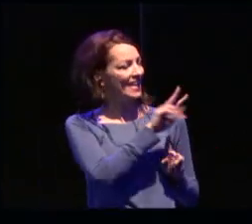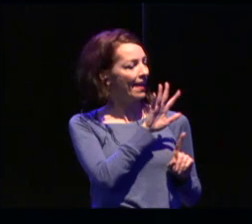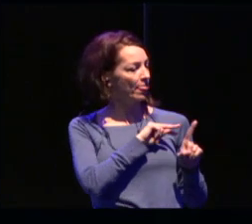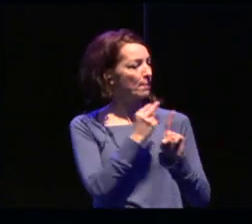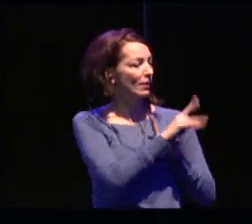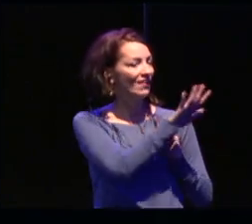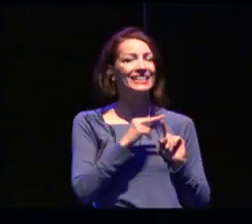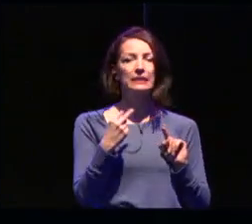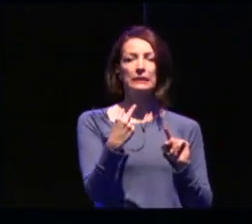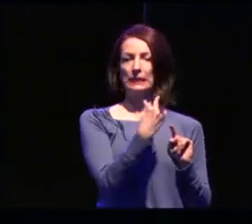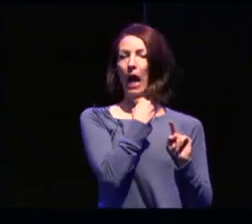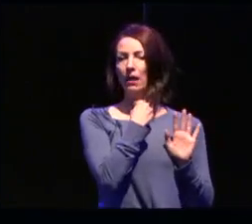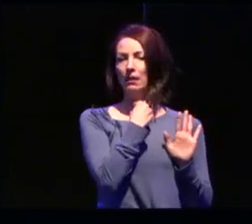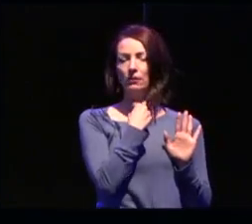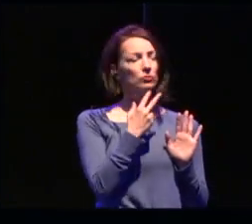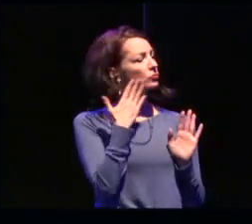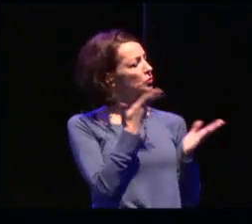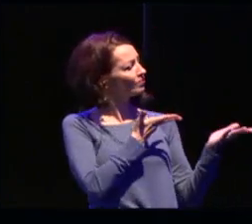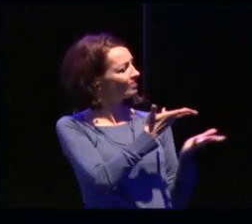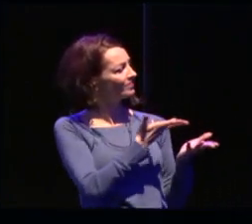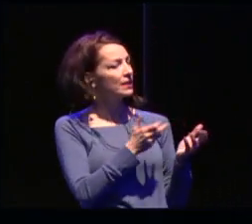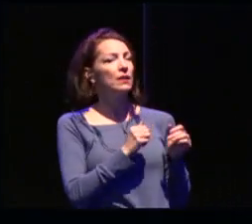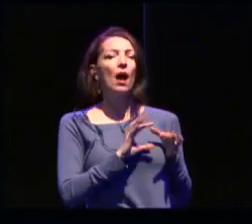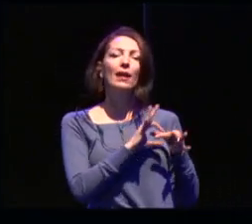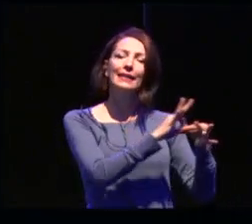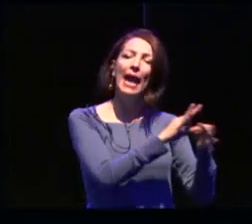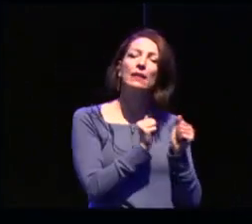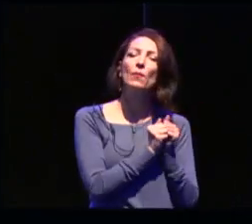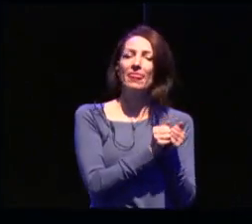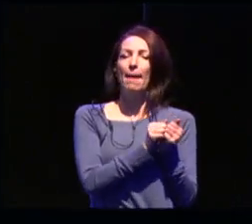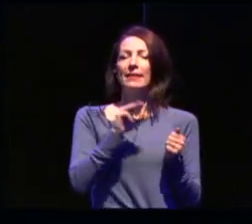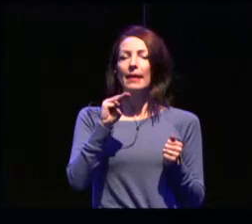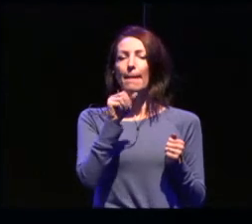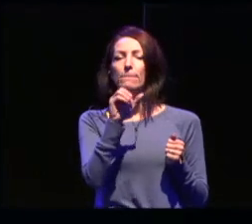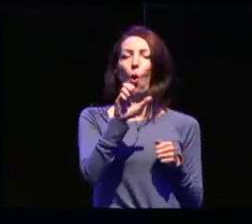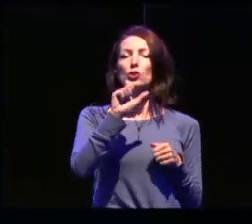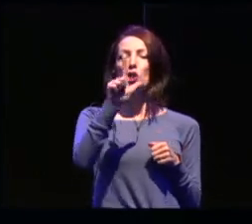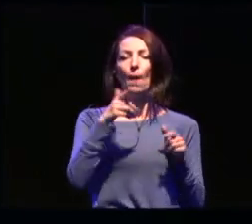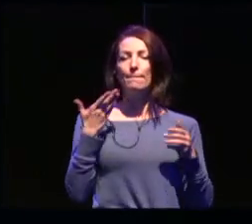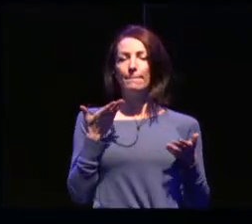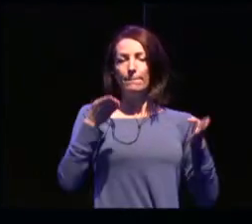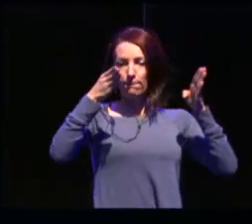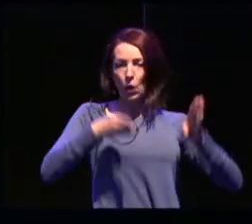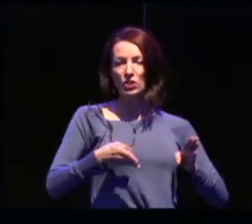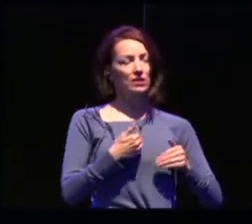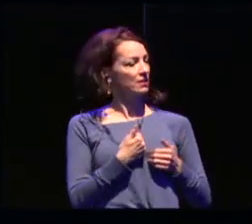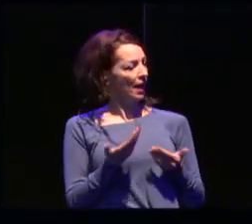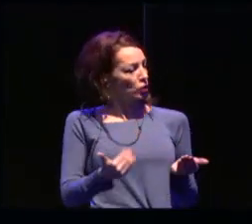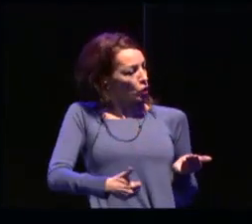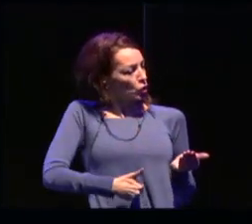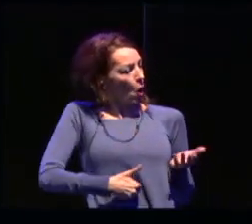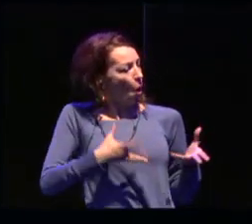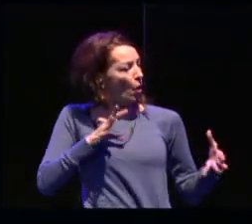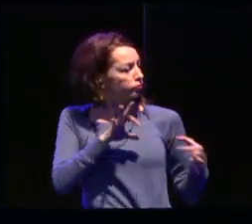state. You are dealing with them as an eternal, immortal being, and in your imagination, and then ultimately your soul